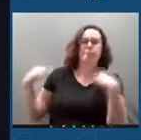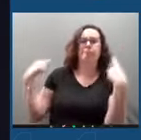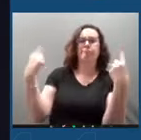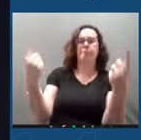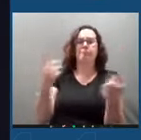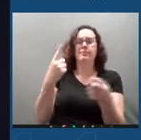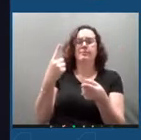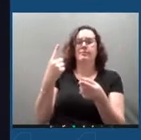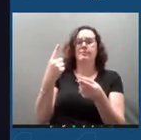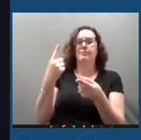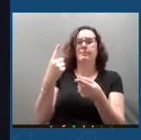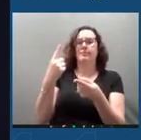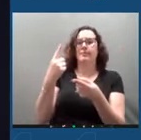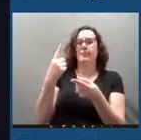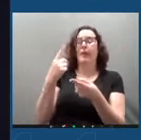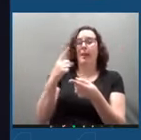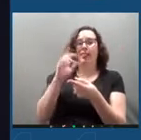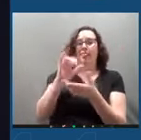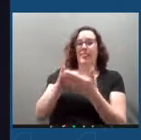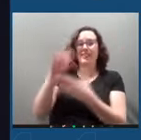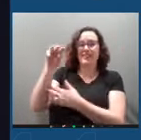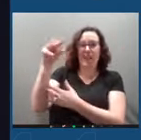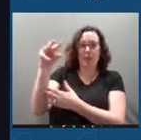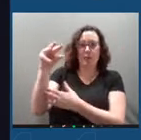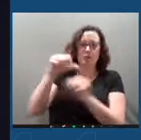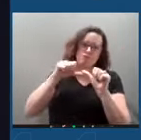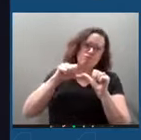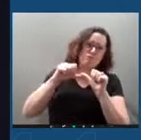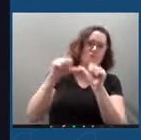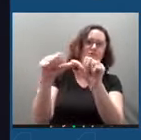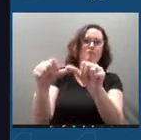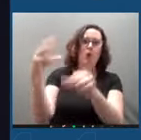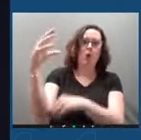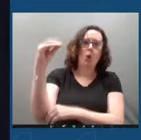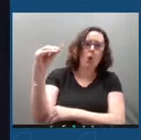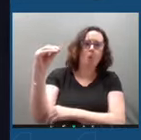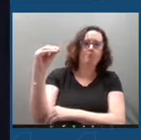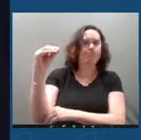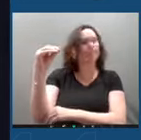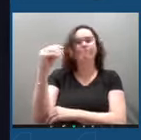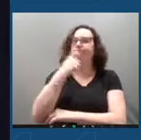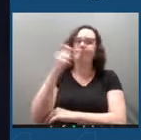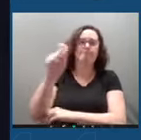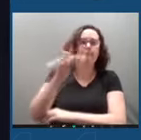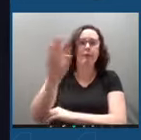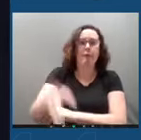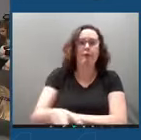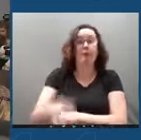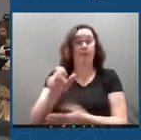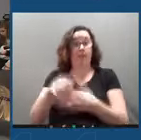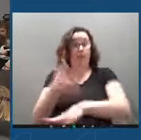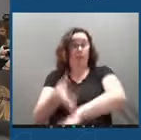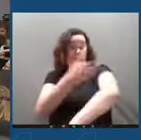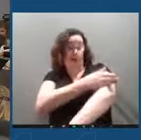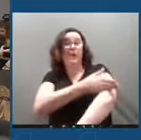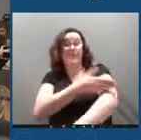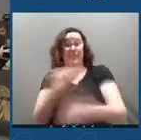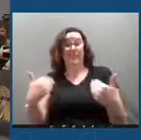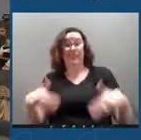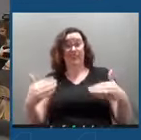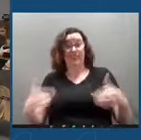streets, the cameras are not going to be turned off, ever. That's progress. That's progress.